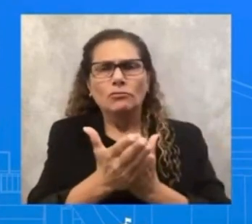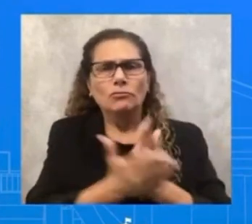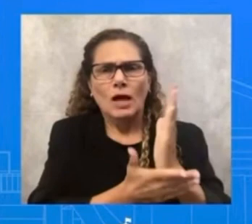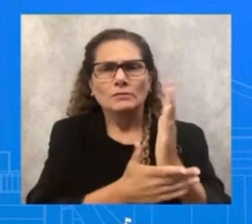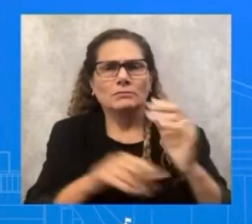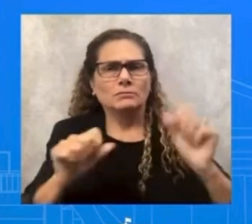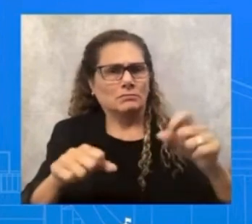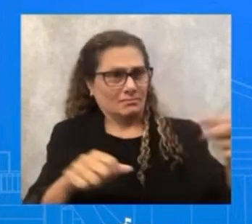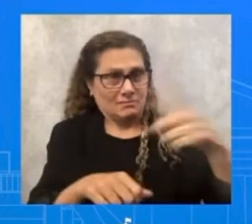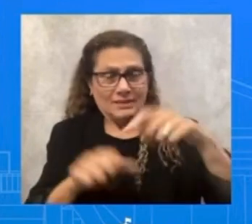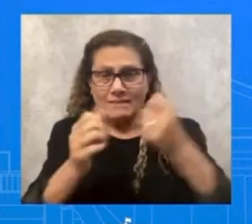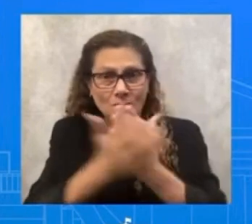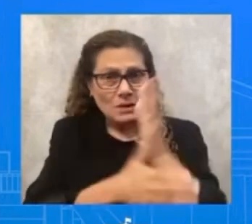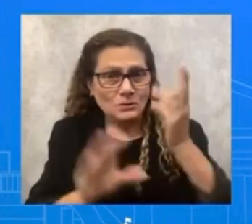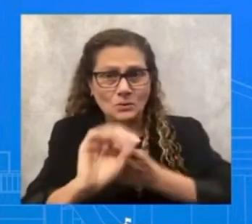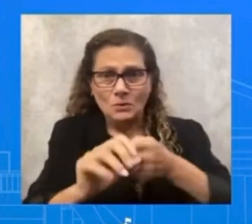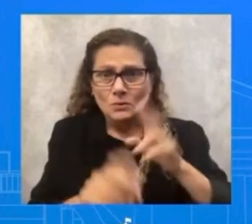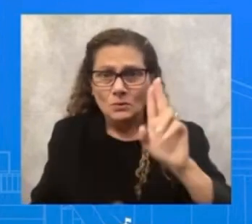their wages.